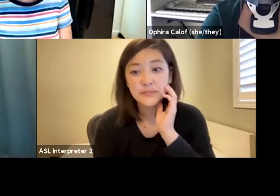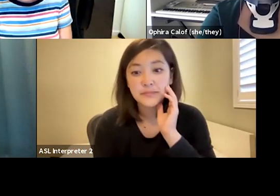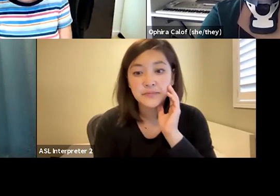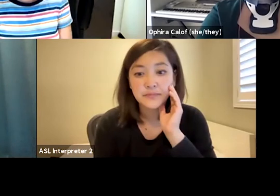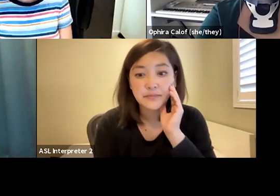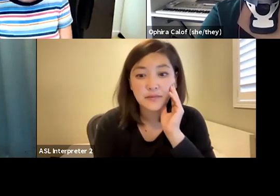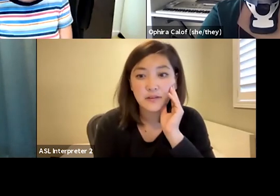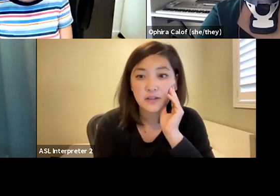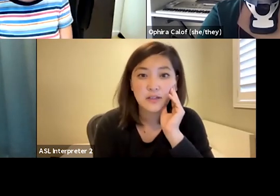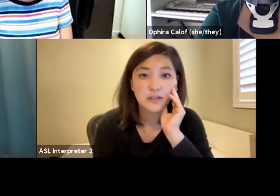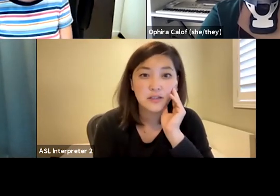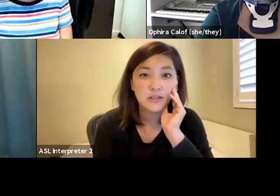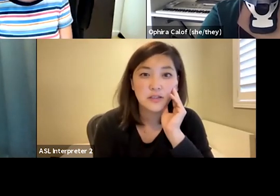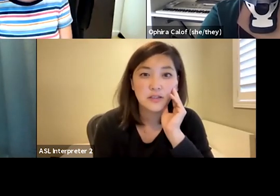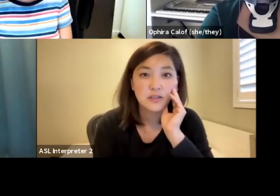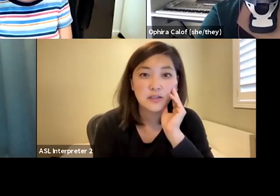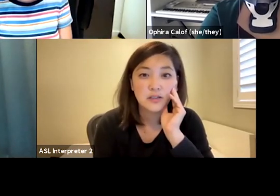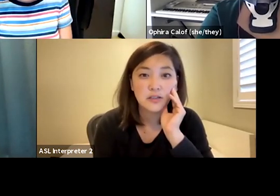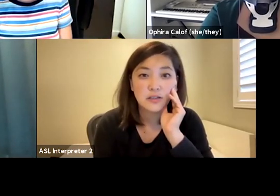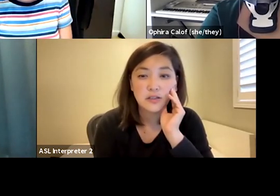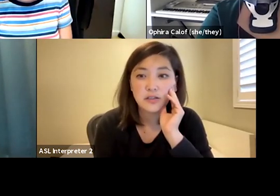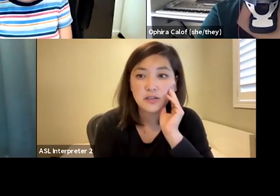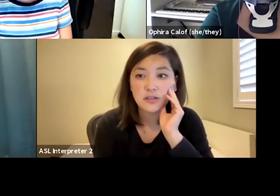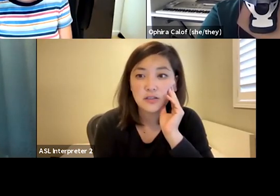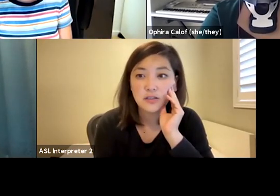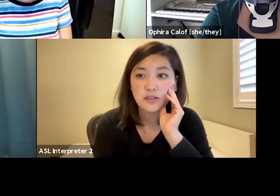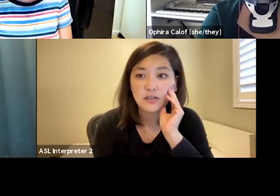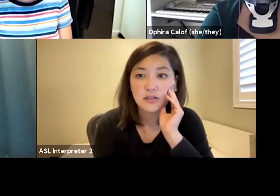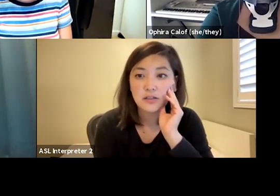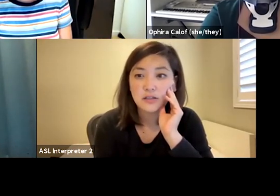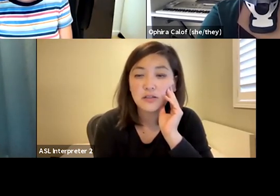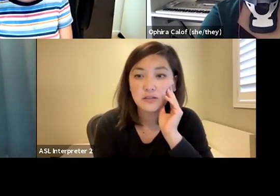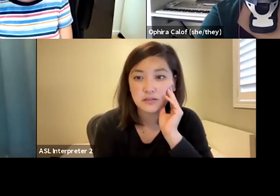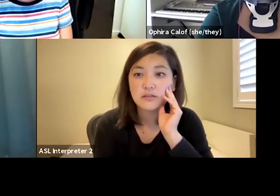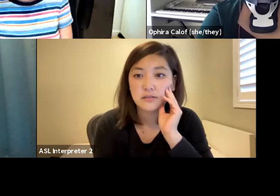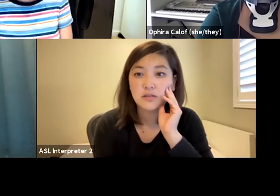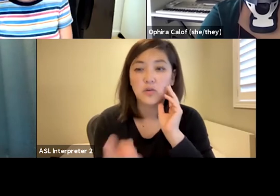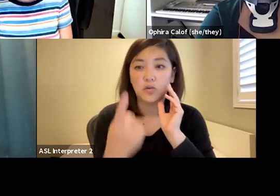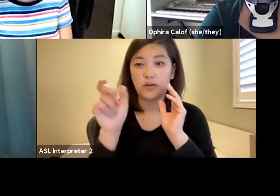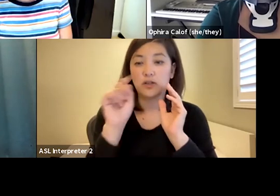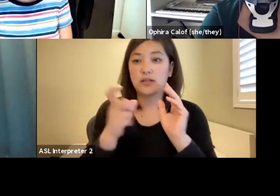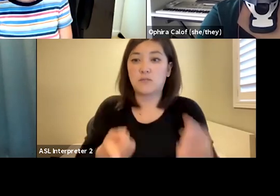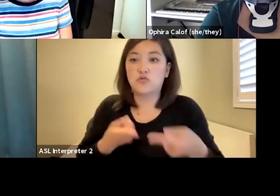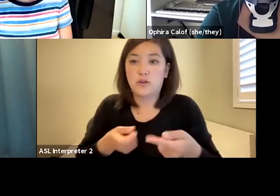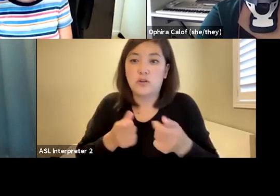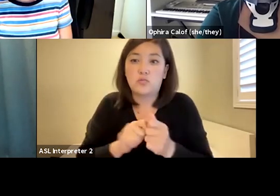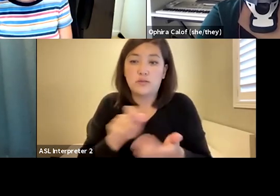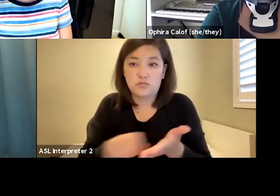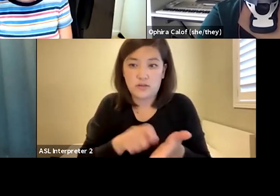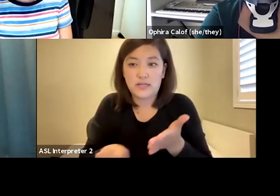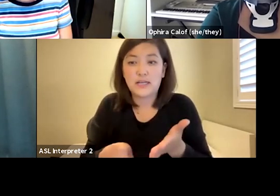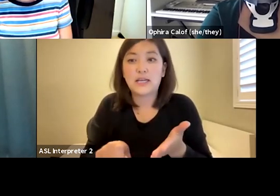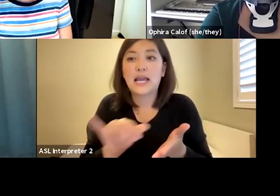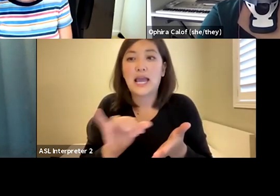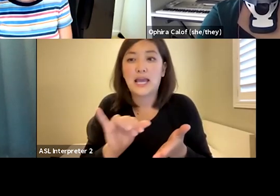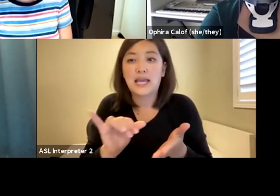Okay, so we have one question. Someone asks, I'm struggling with writing and turning off